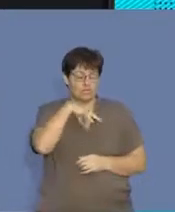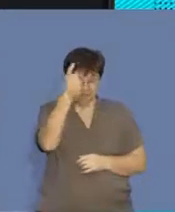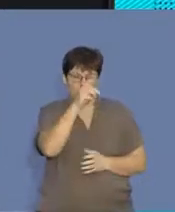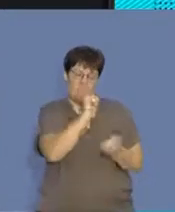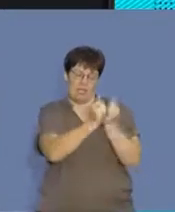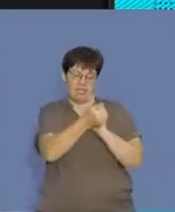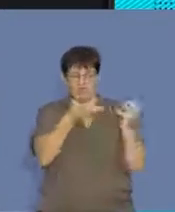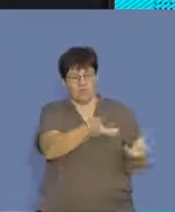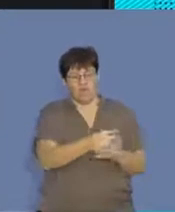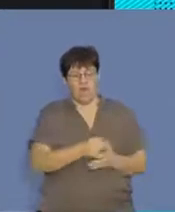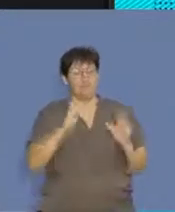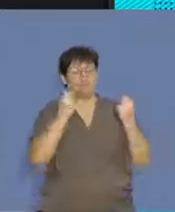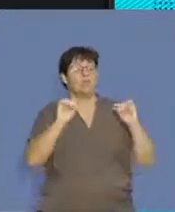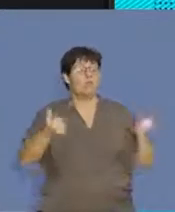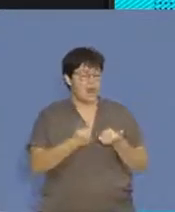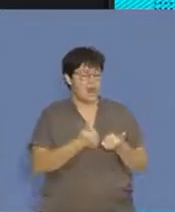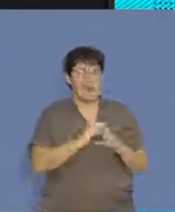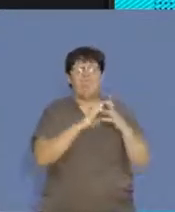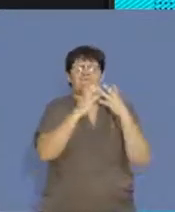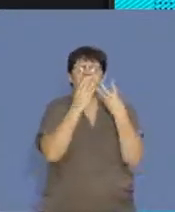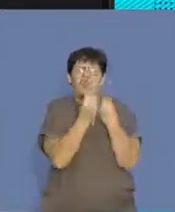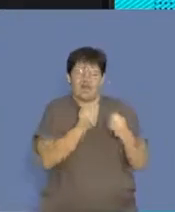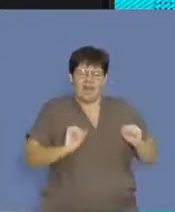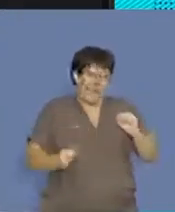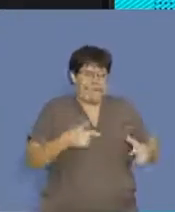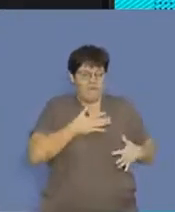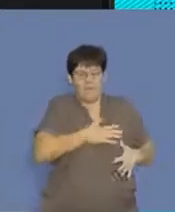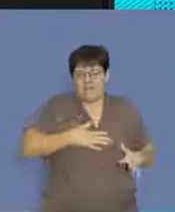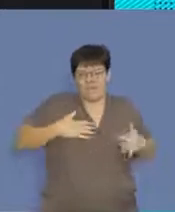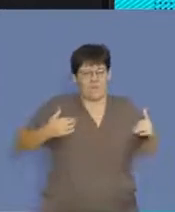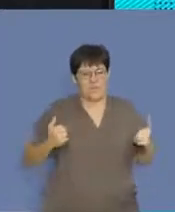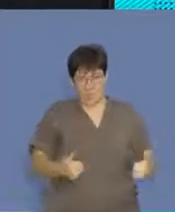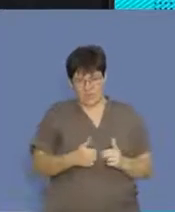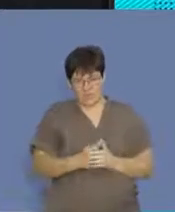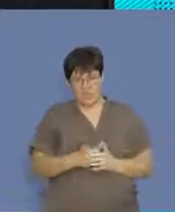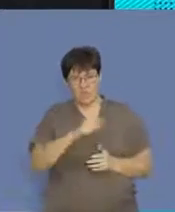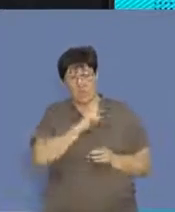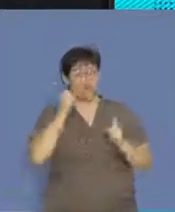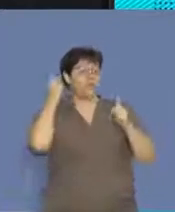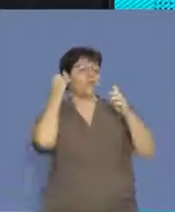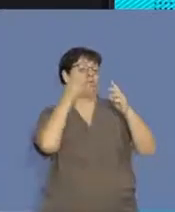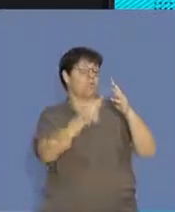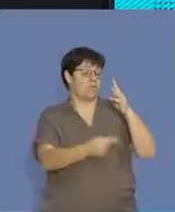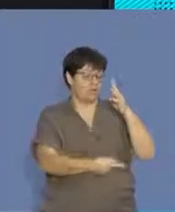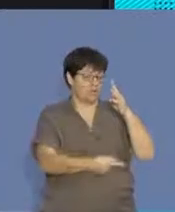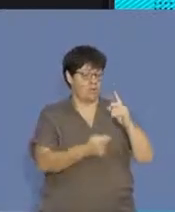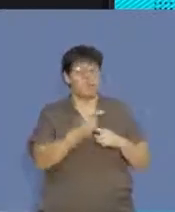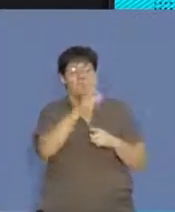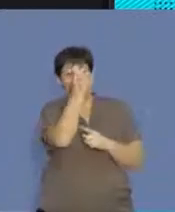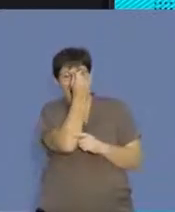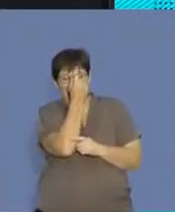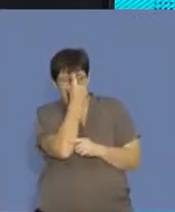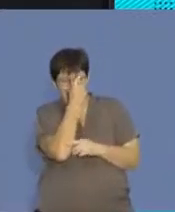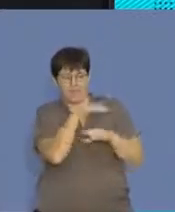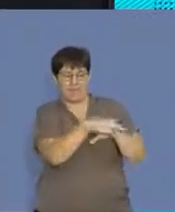food for the soul. If you do it well, I promise it will nourish every fiber in you. But the goal with all of this is